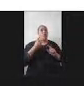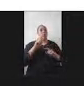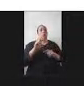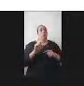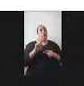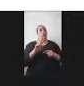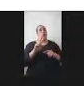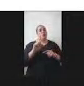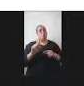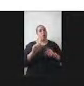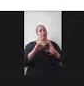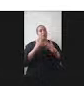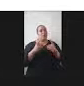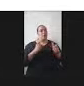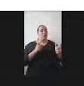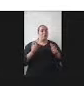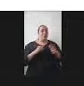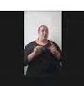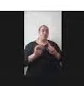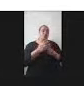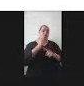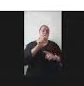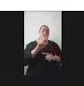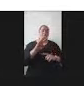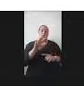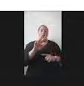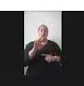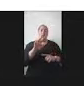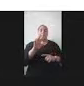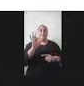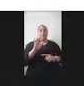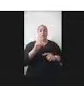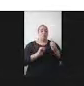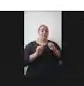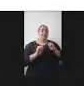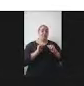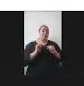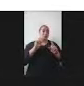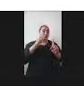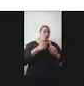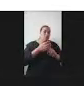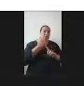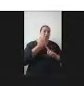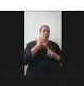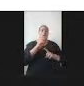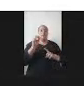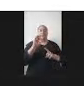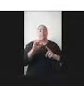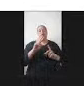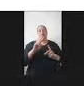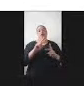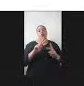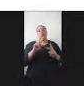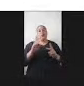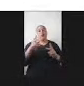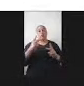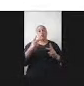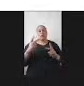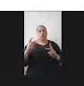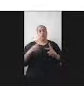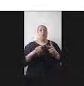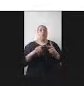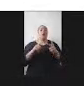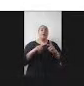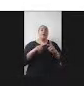department managed to achieve 84% of the performance targets, 100% in 21-22. As at the end of the